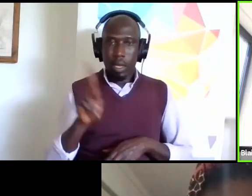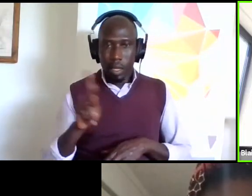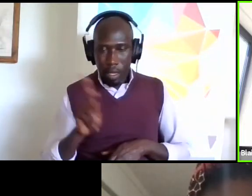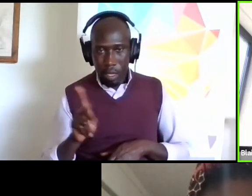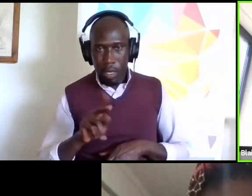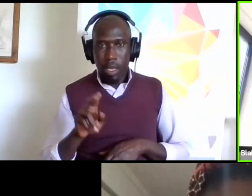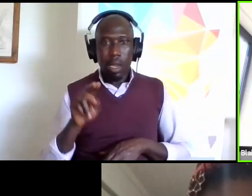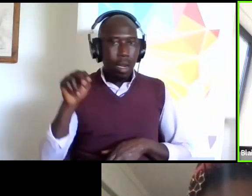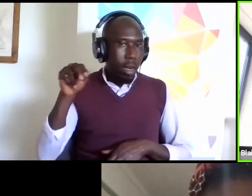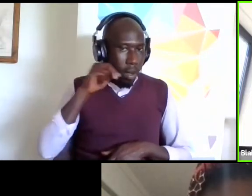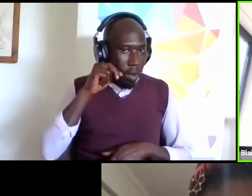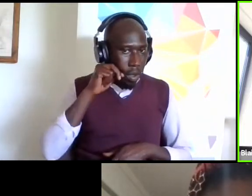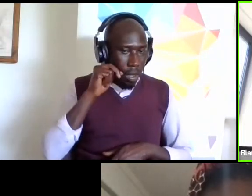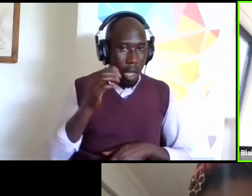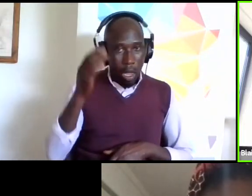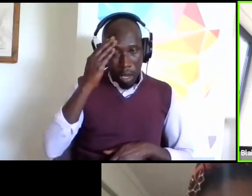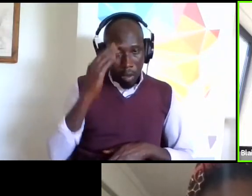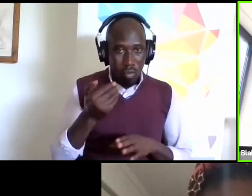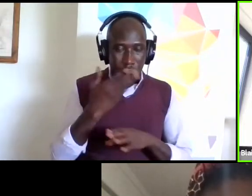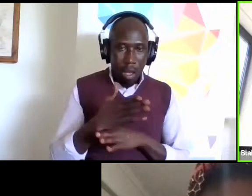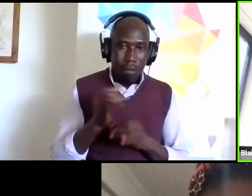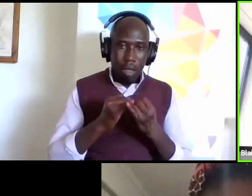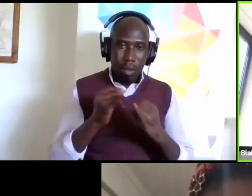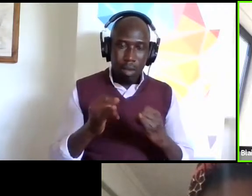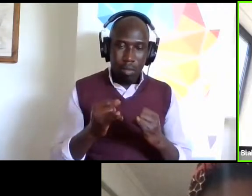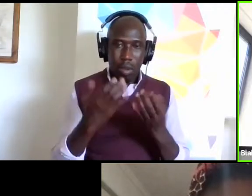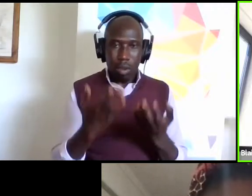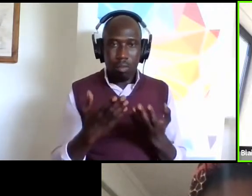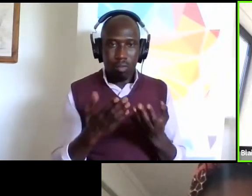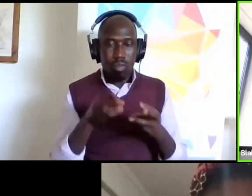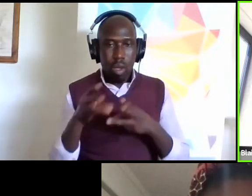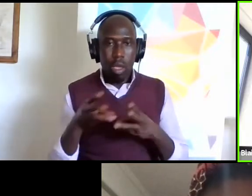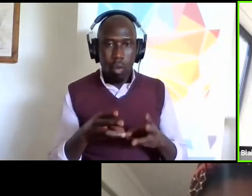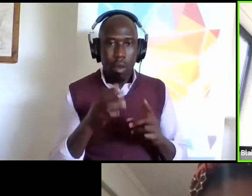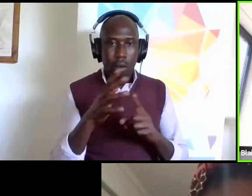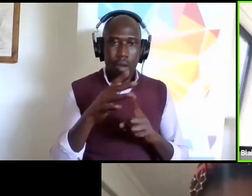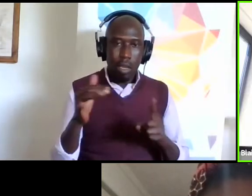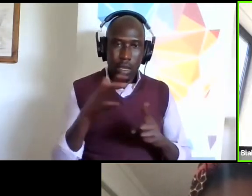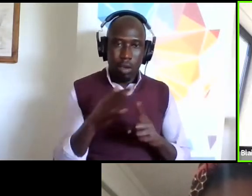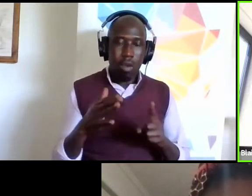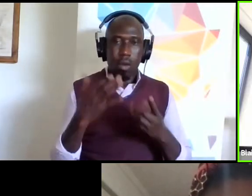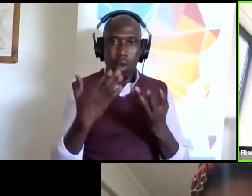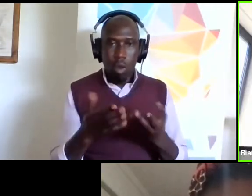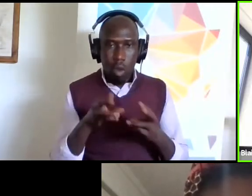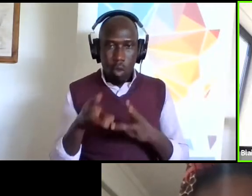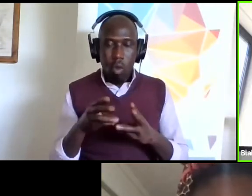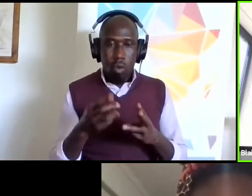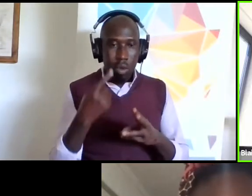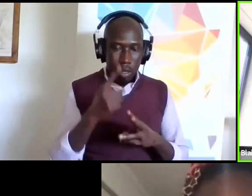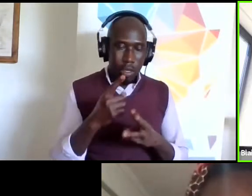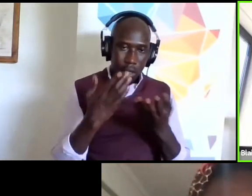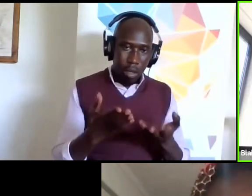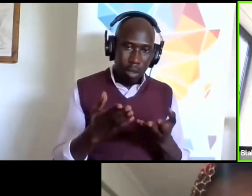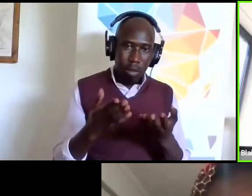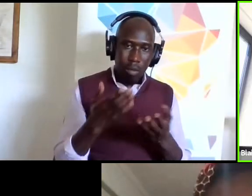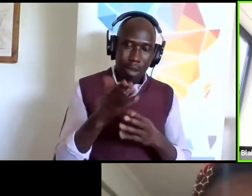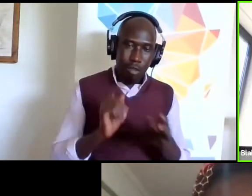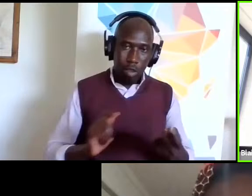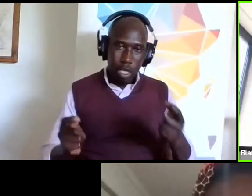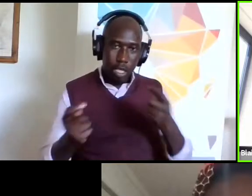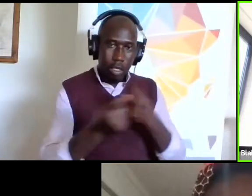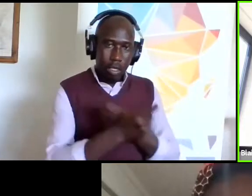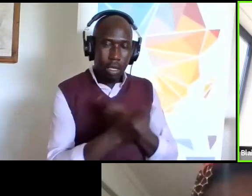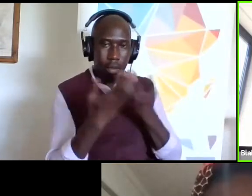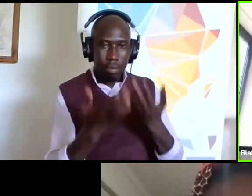and Nigeria are known to have implemented a form of digital identity. We recognize that whilst there's a transition